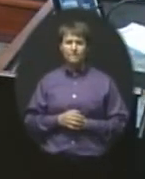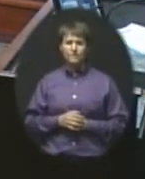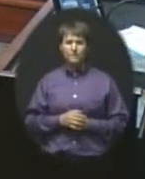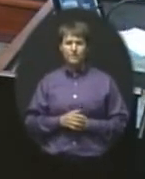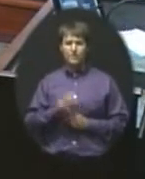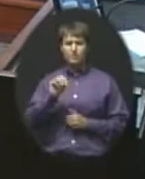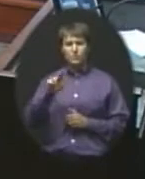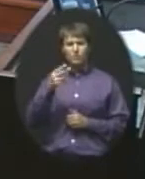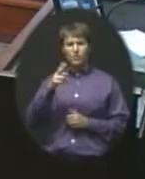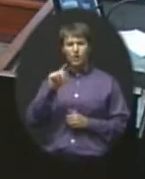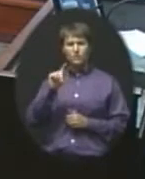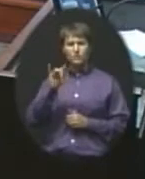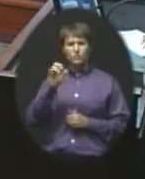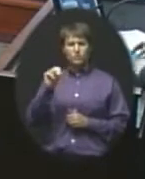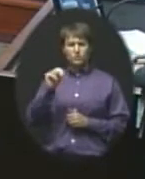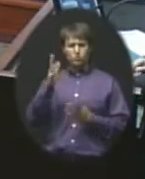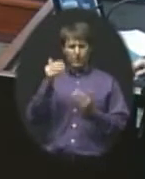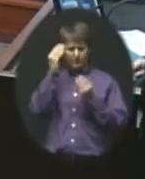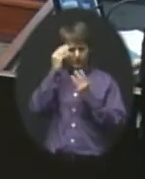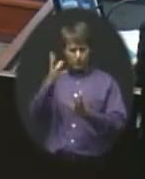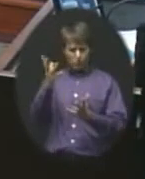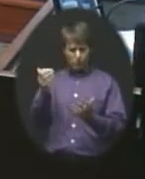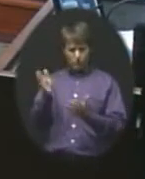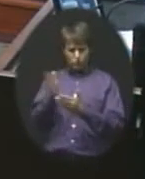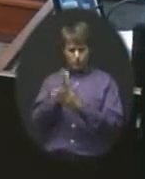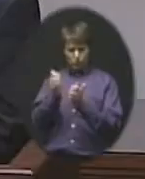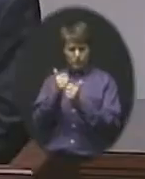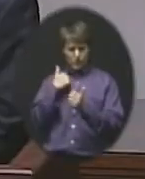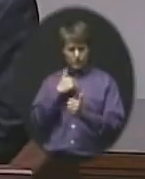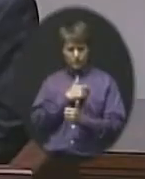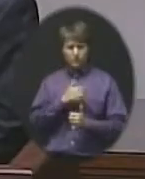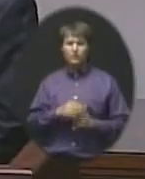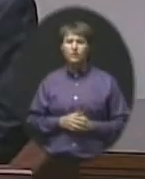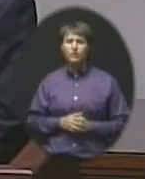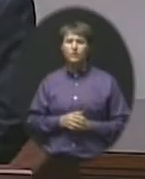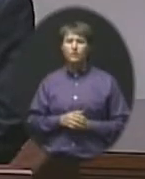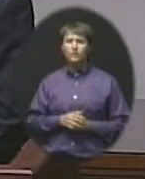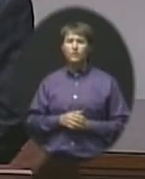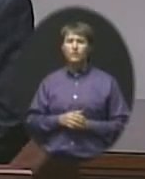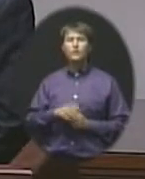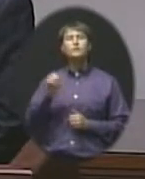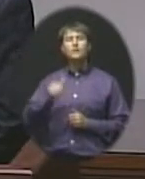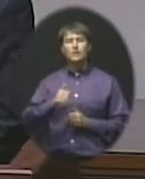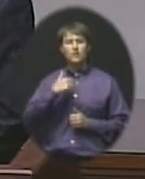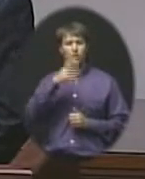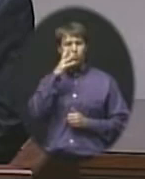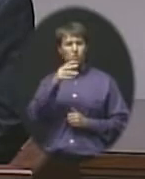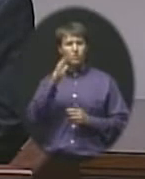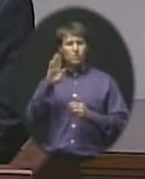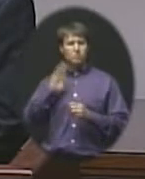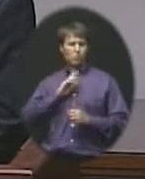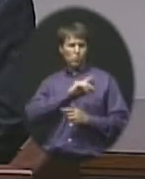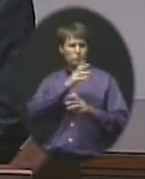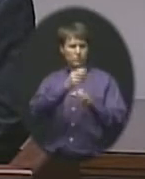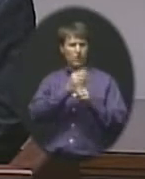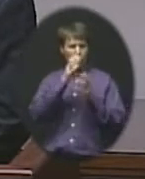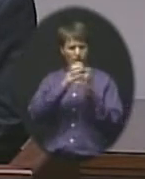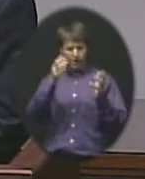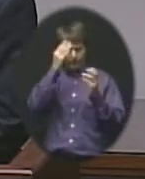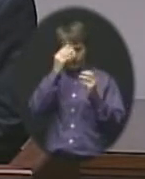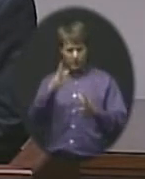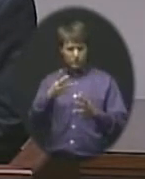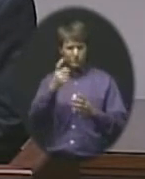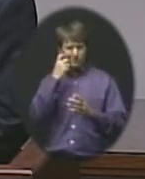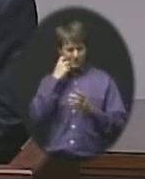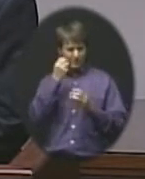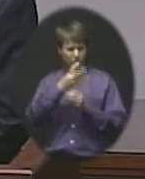Mr. Hutchison, you have some information you would like to share with us. Yes, I would. The board's received a lot of information over the past